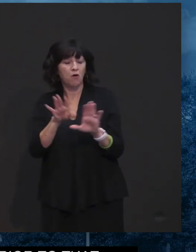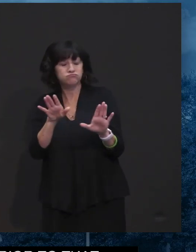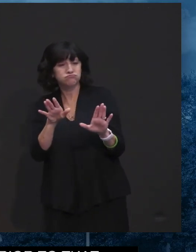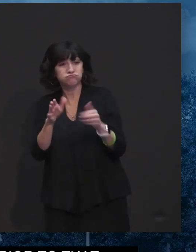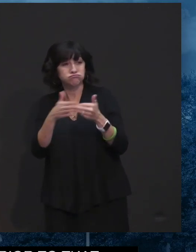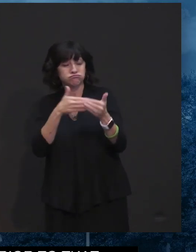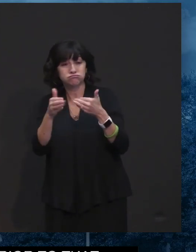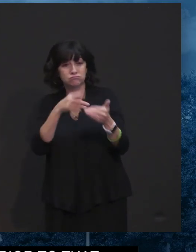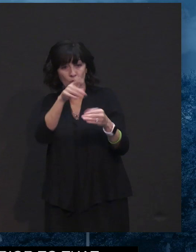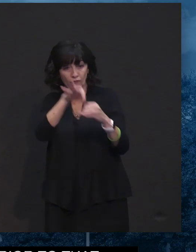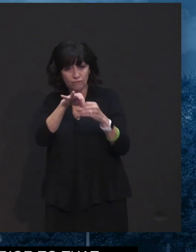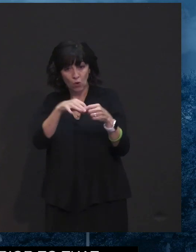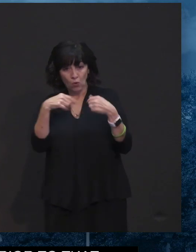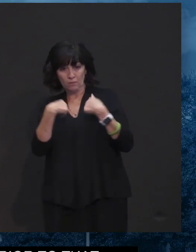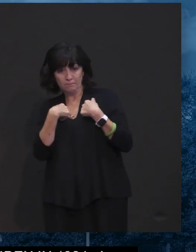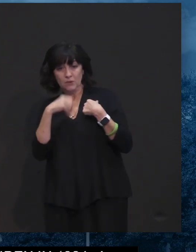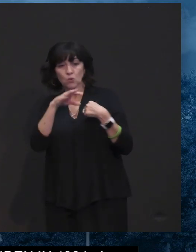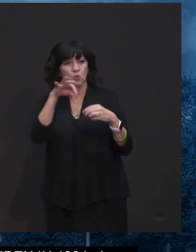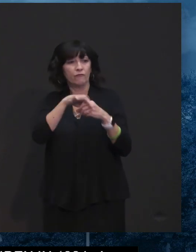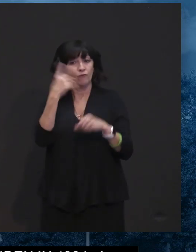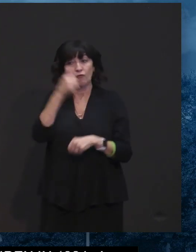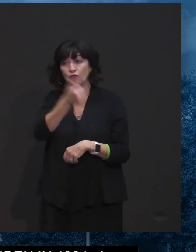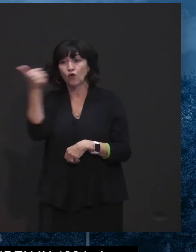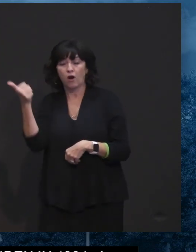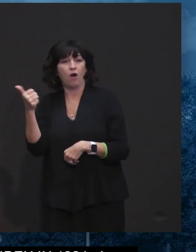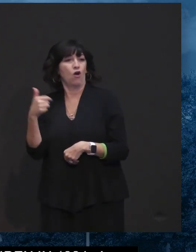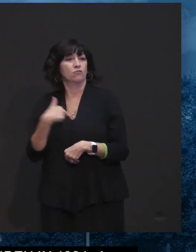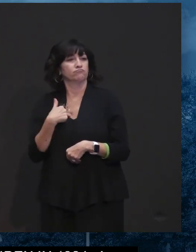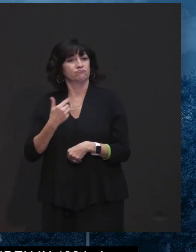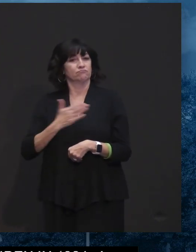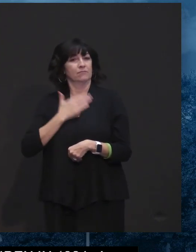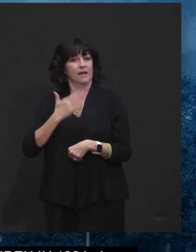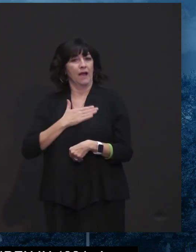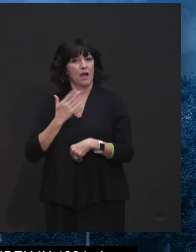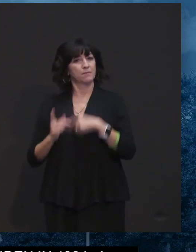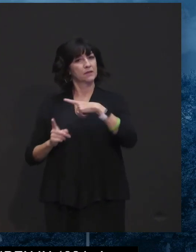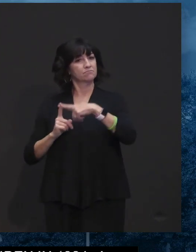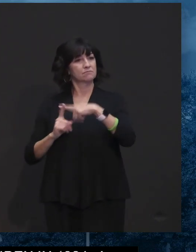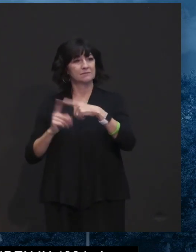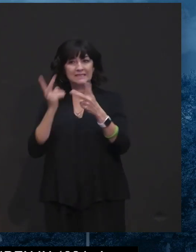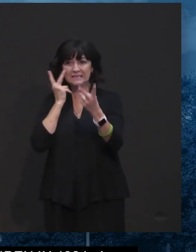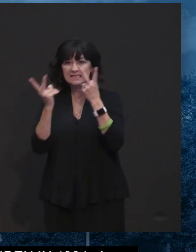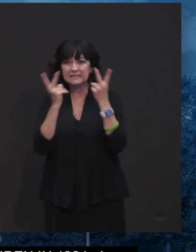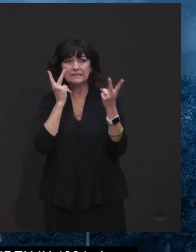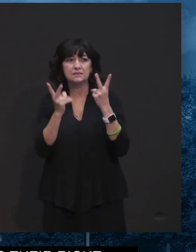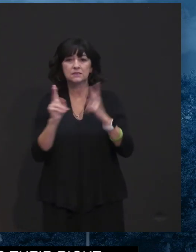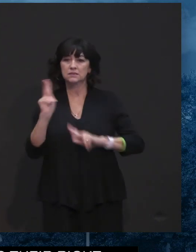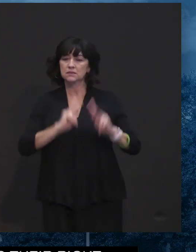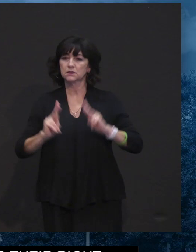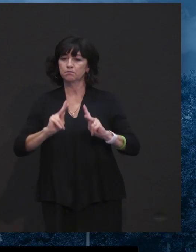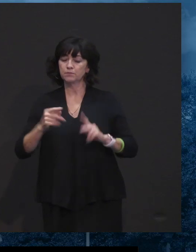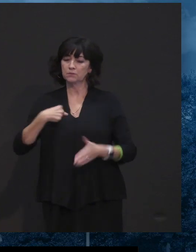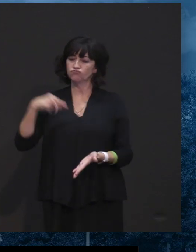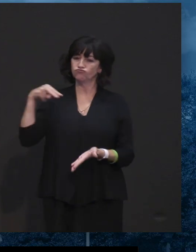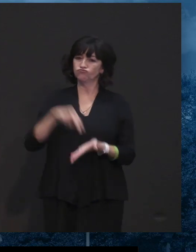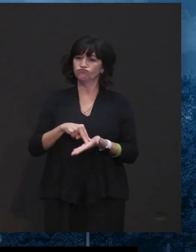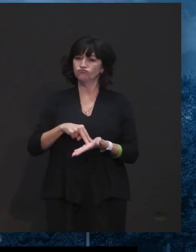it's a really good thing. I just sensed a really positive, determined attitude,